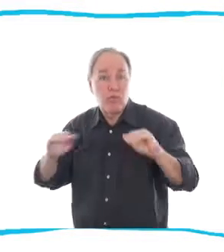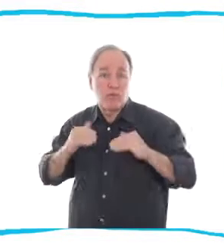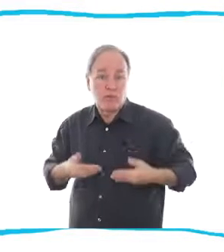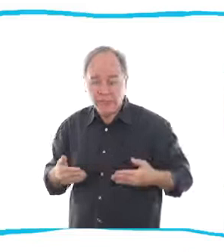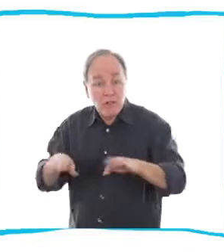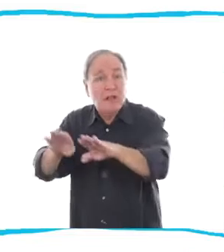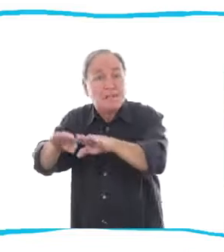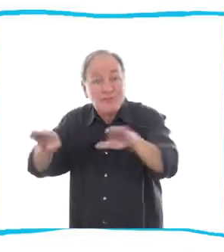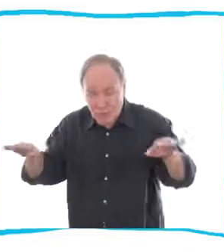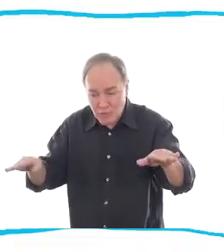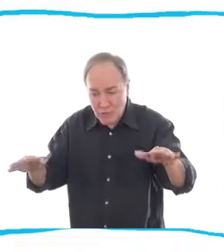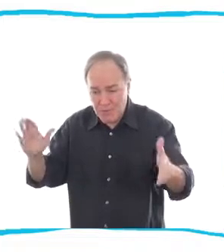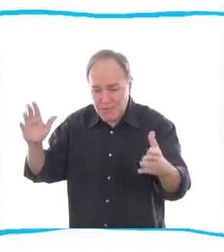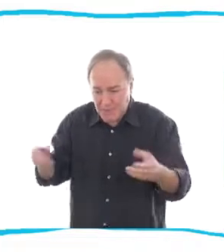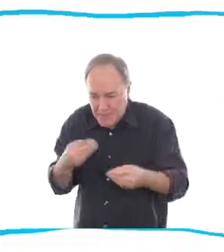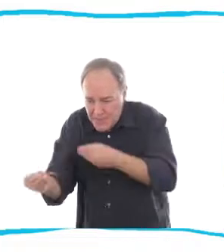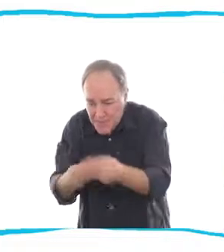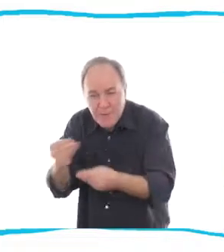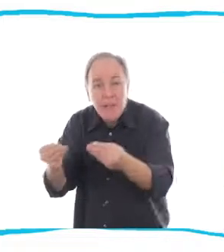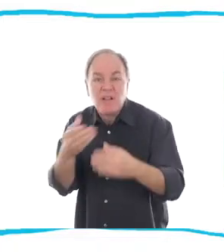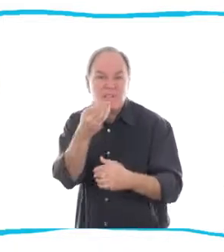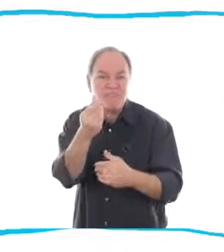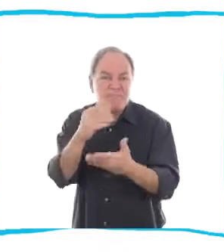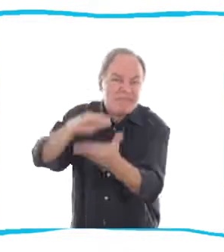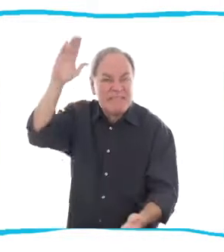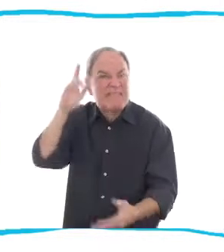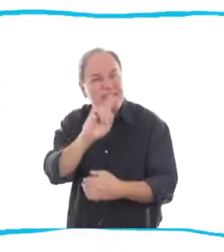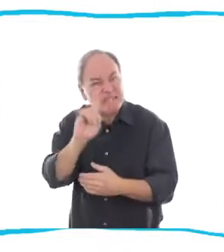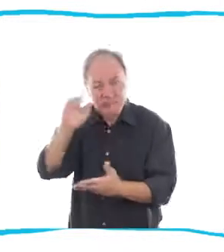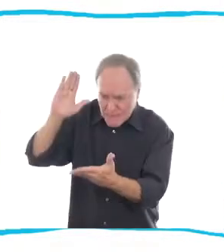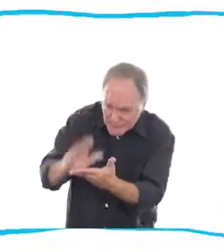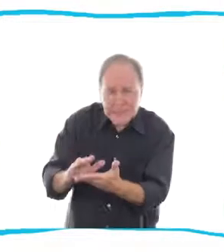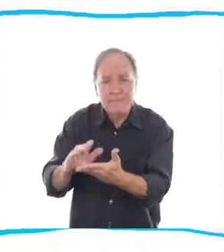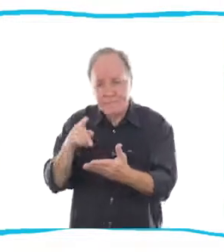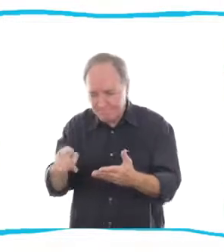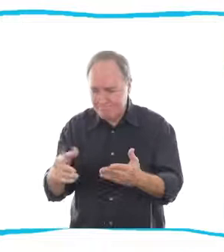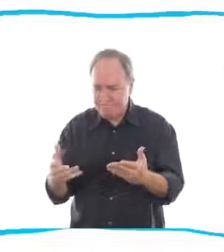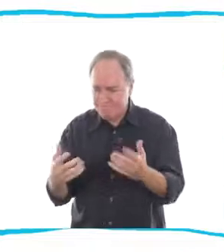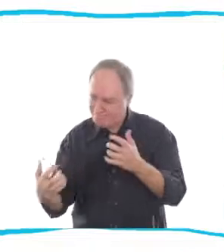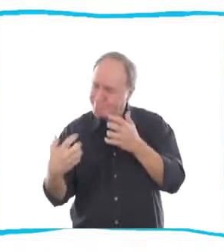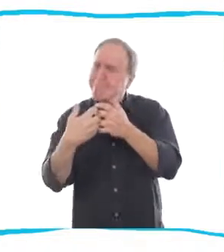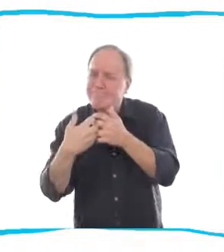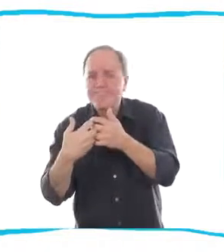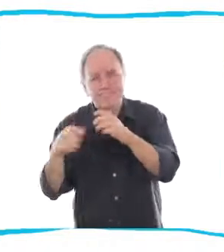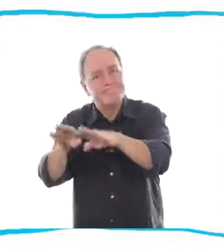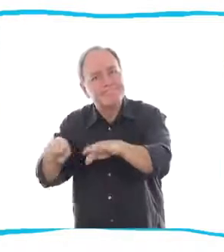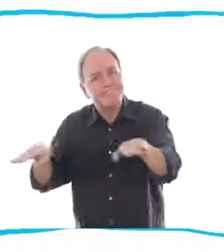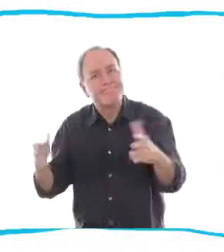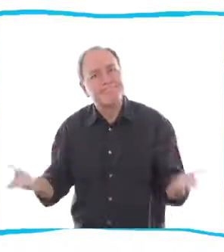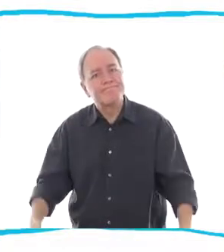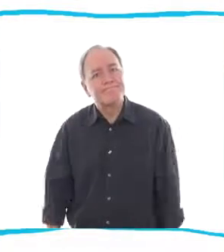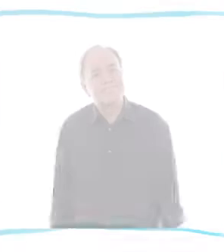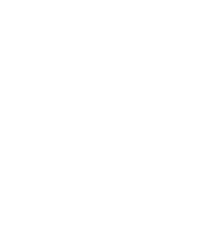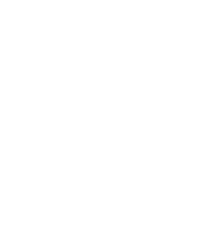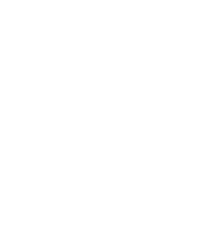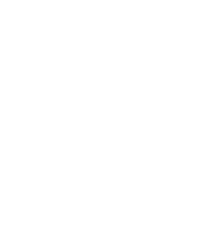technology devices for children more accessible, more affordable, and more adaptable for children in low